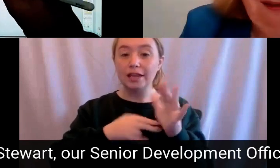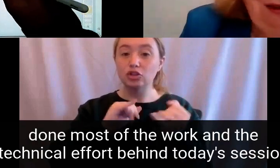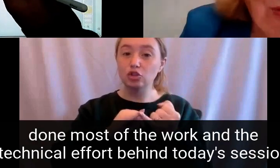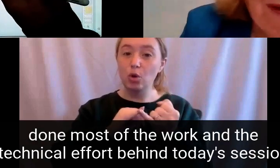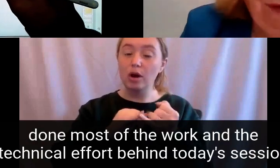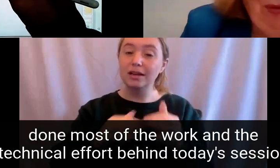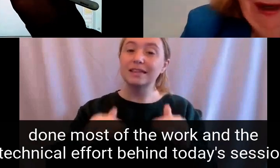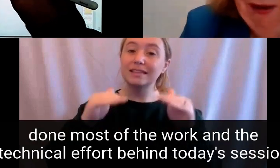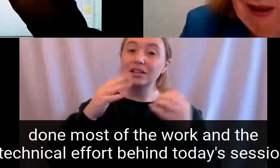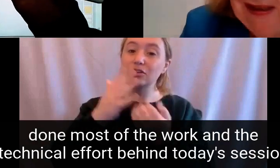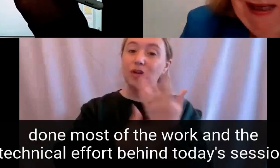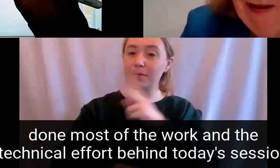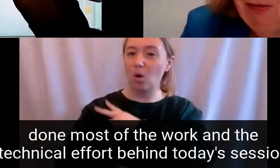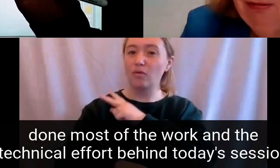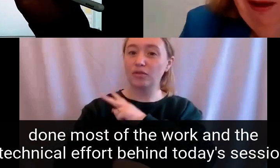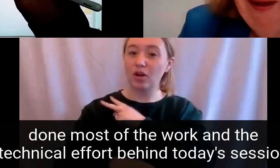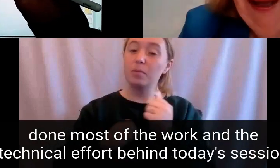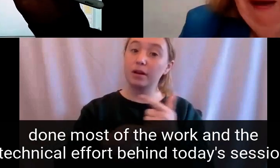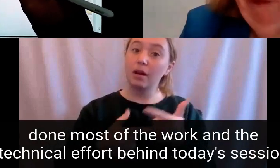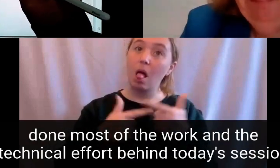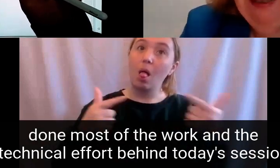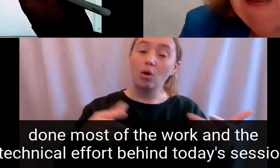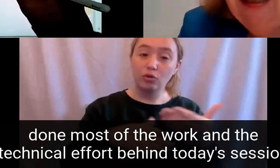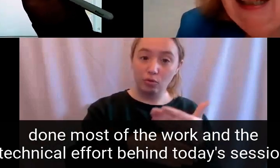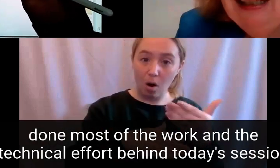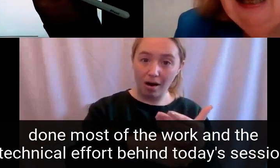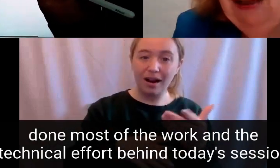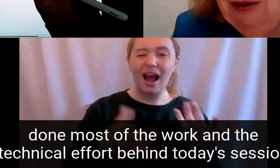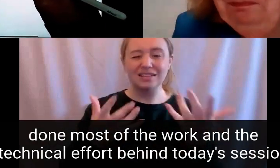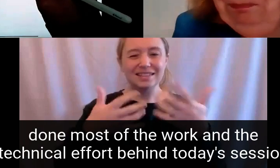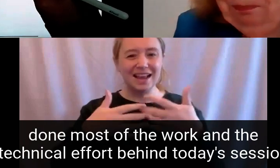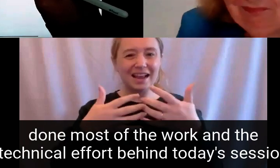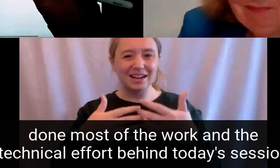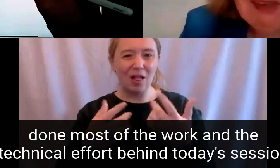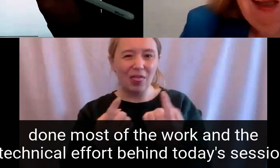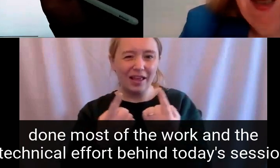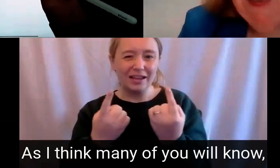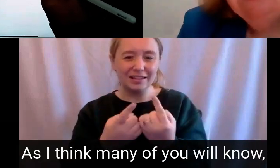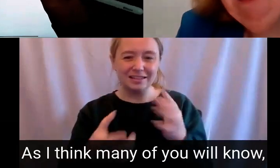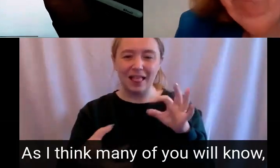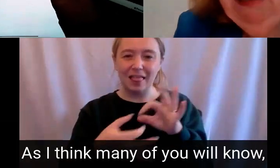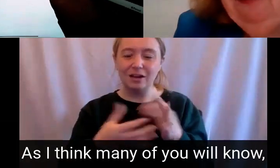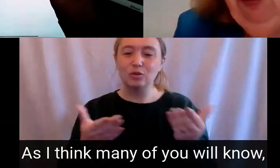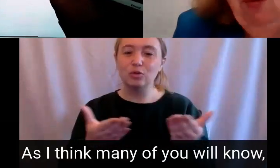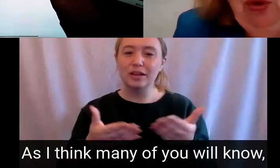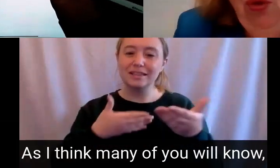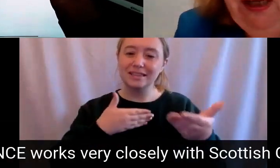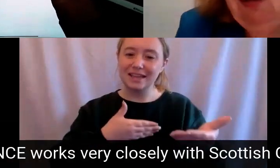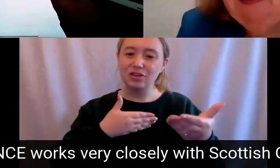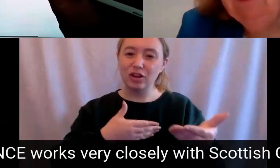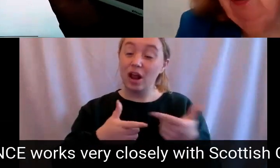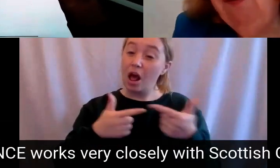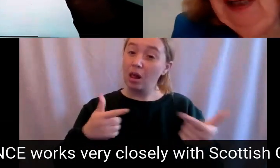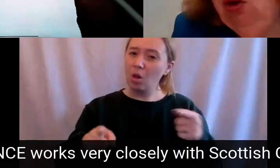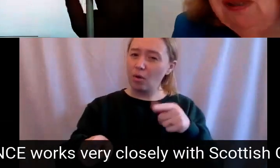who's done most of the work and the technical effort behind today's session. As I think many of you will know,